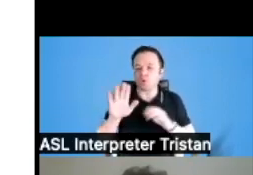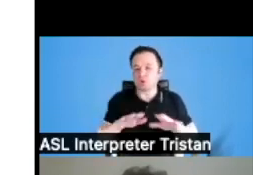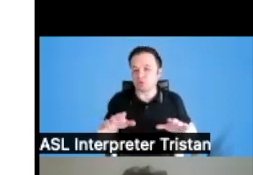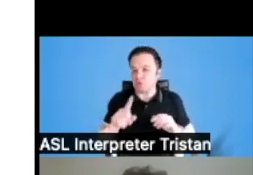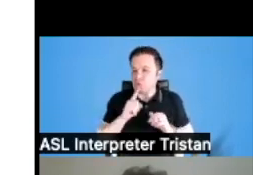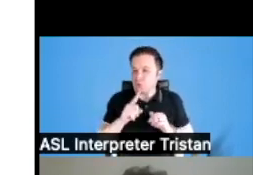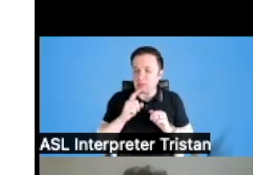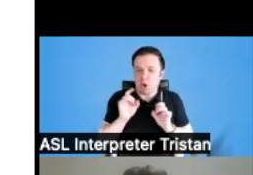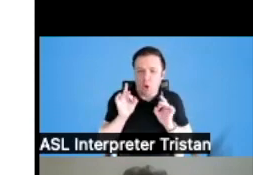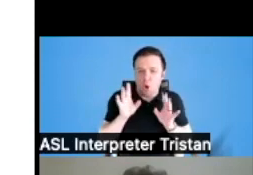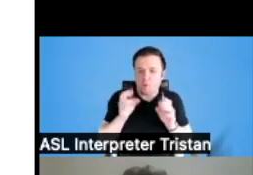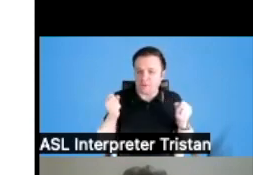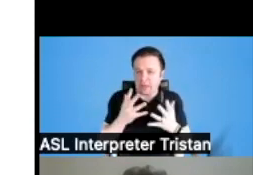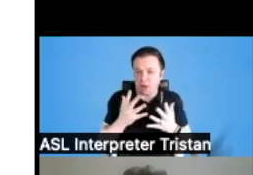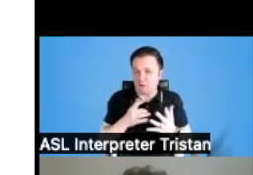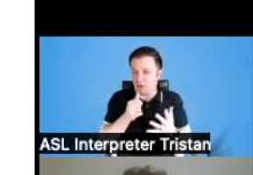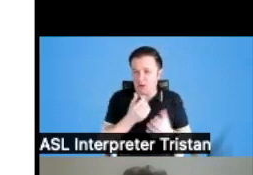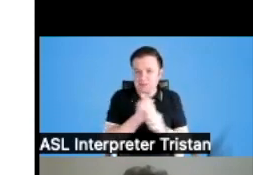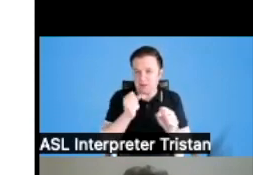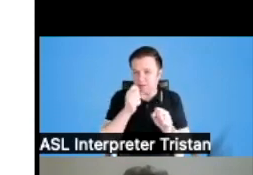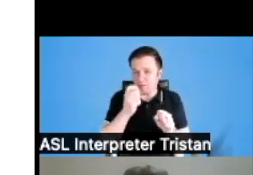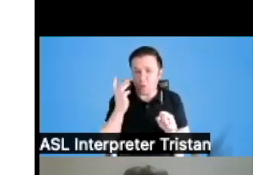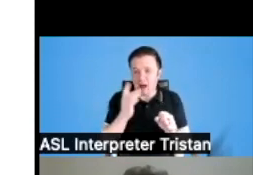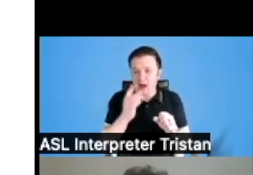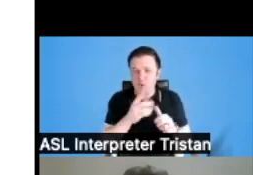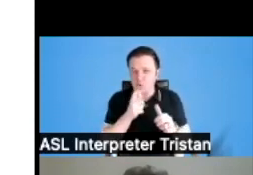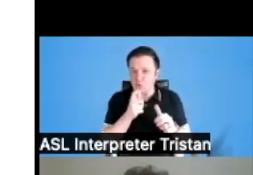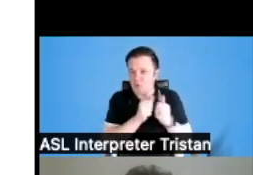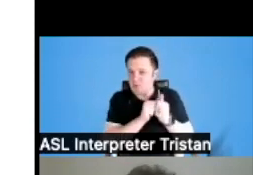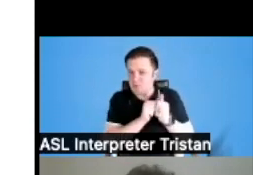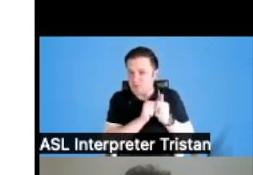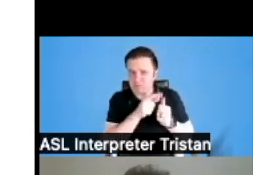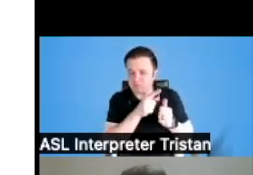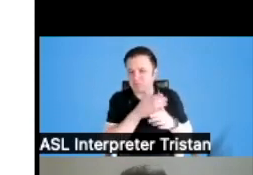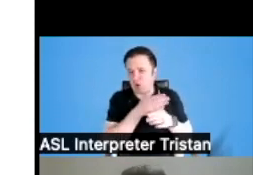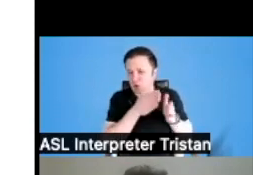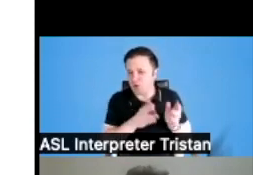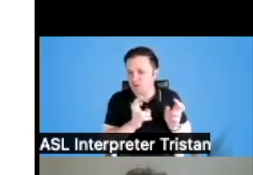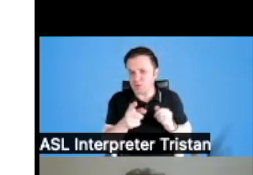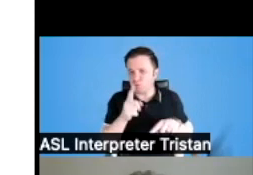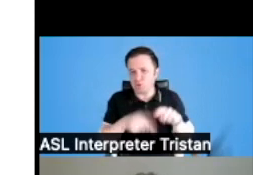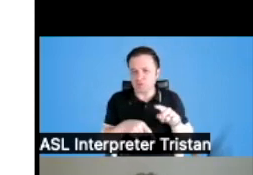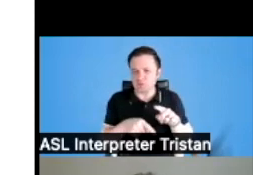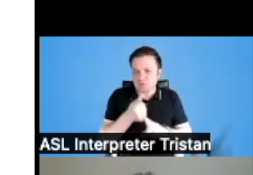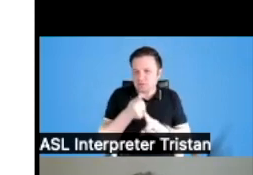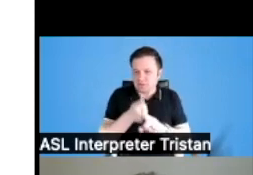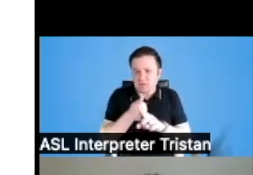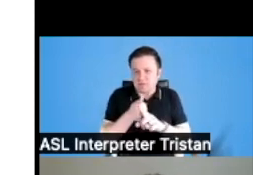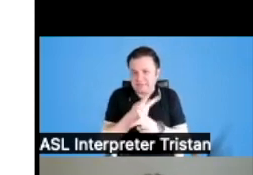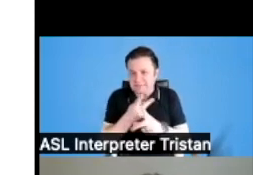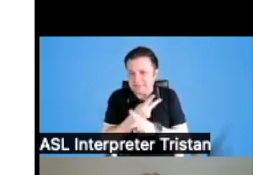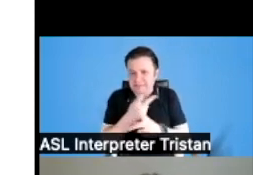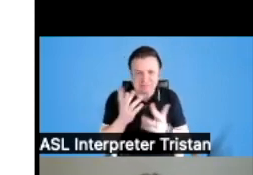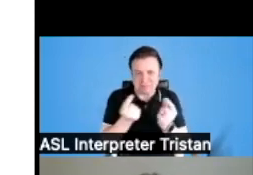and unsafe because of your partner, when the situation went beyond your own capacity to deal with it on your own, and it felt like a